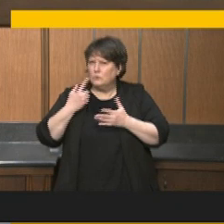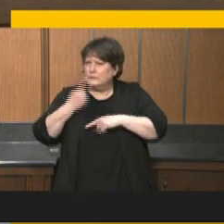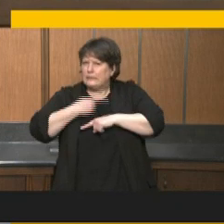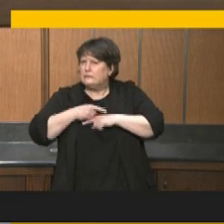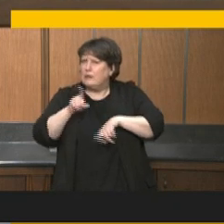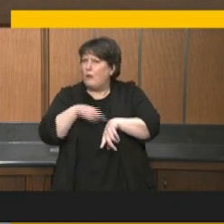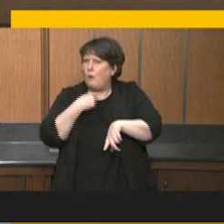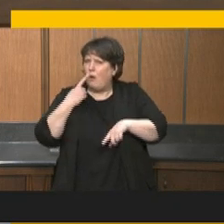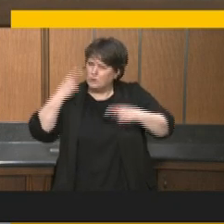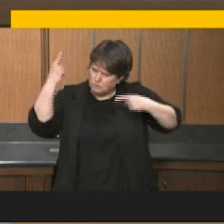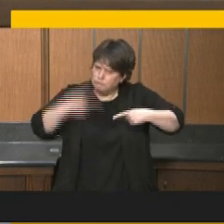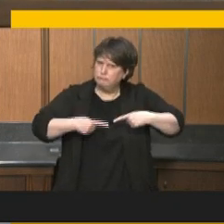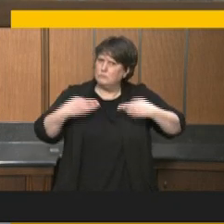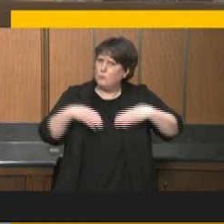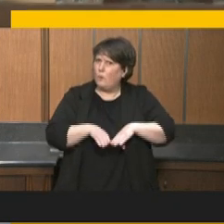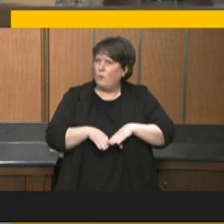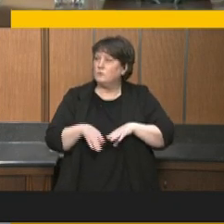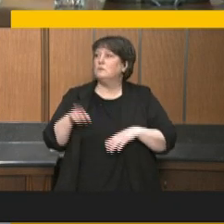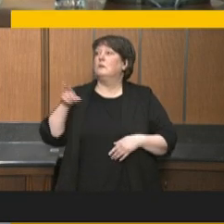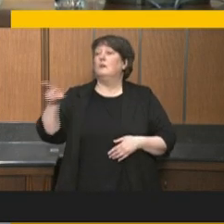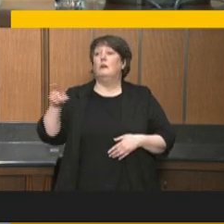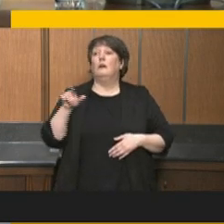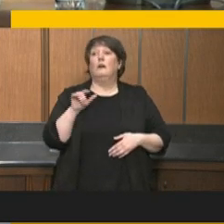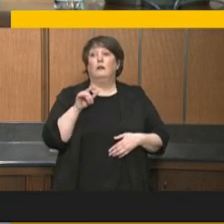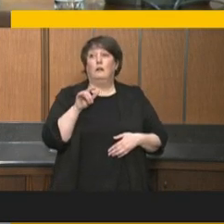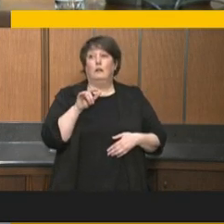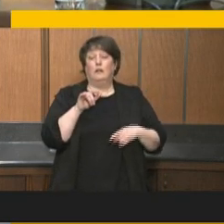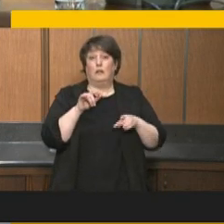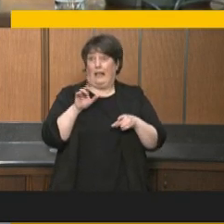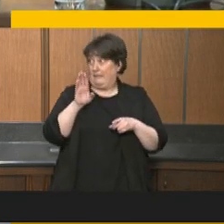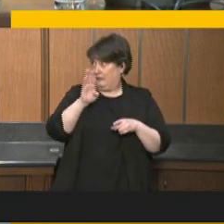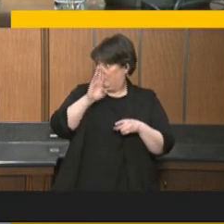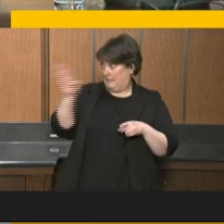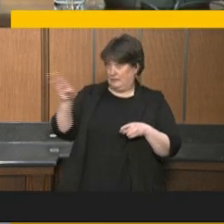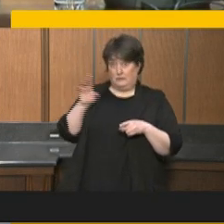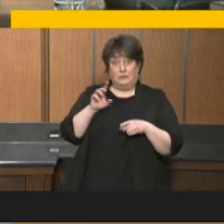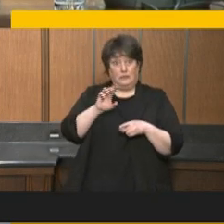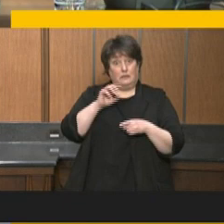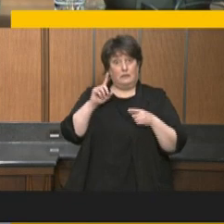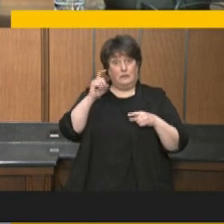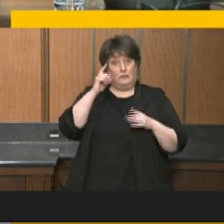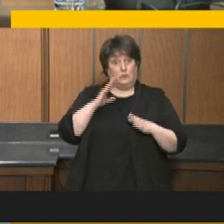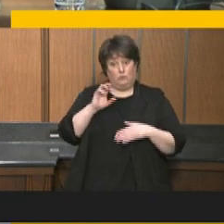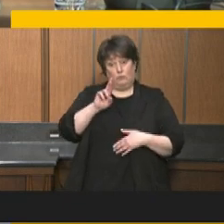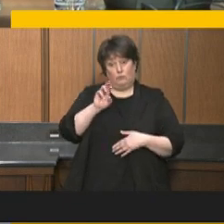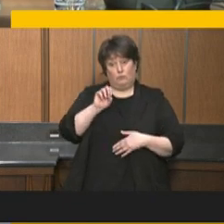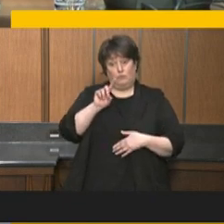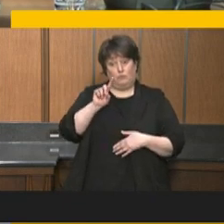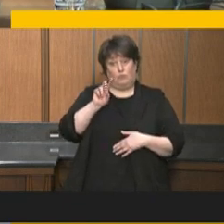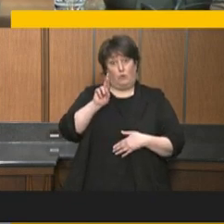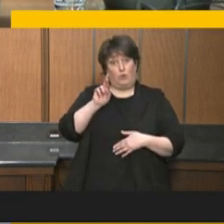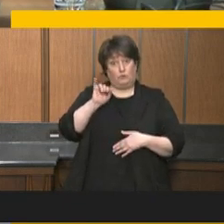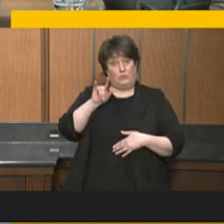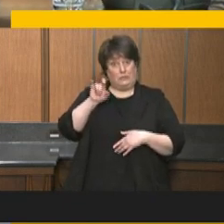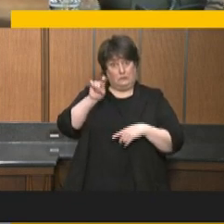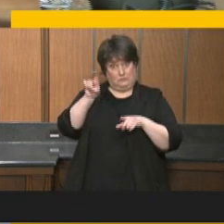Minister Rodriguez, if the House is recalled next week, doesn't that mean that checks will